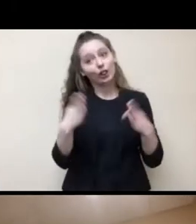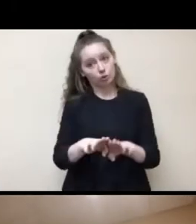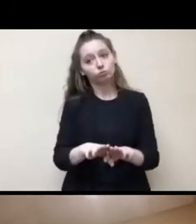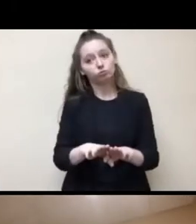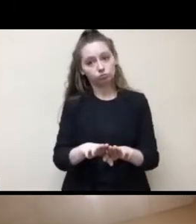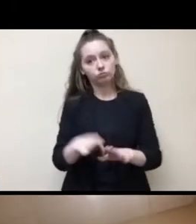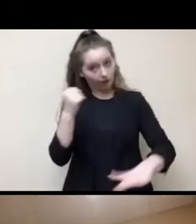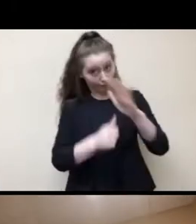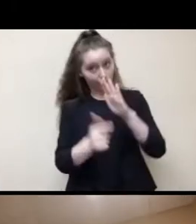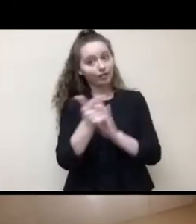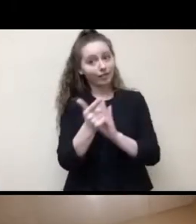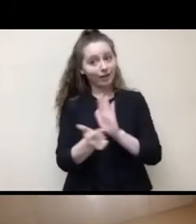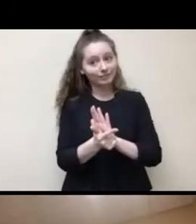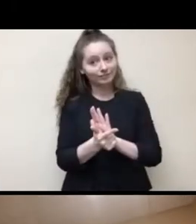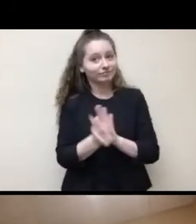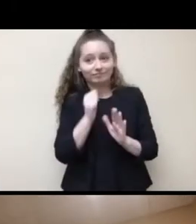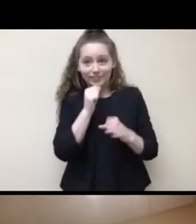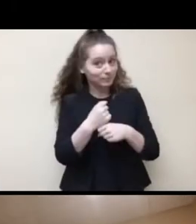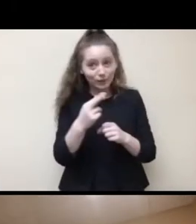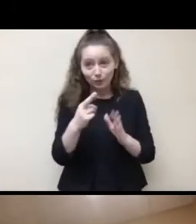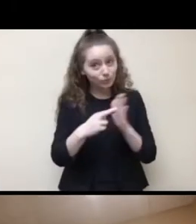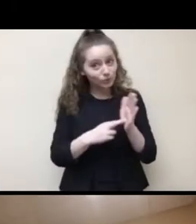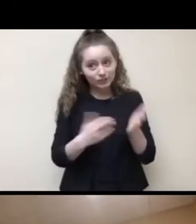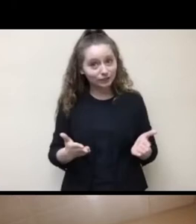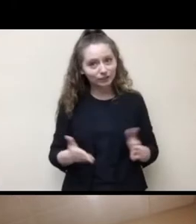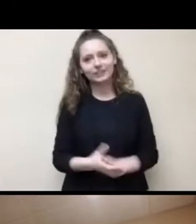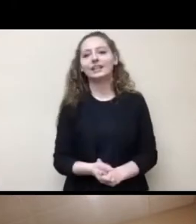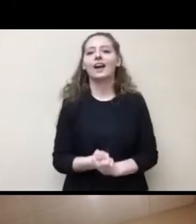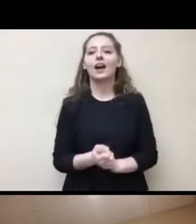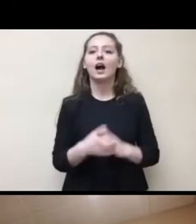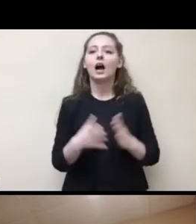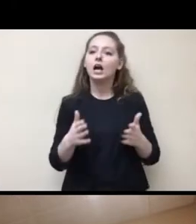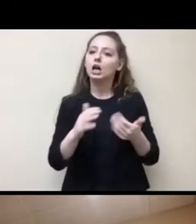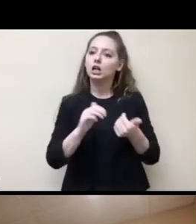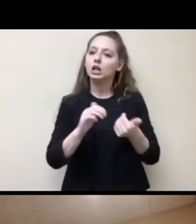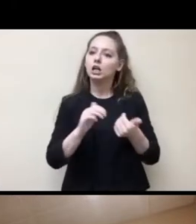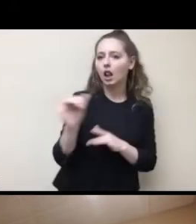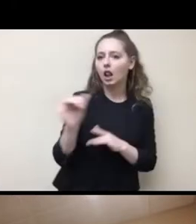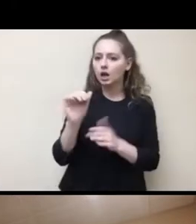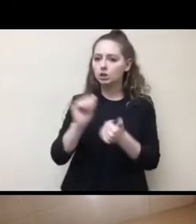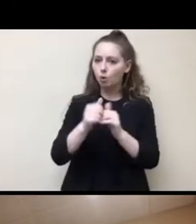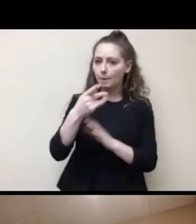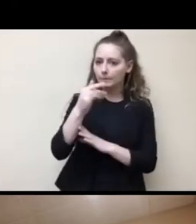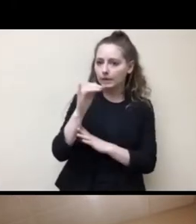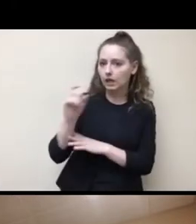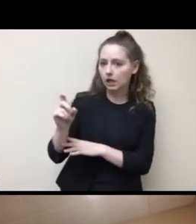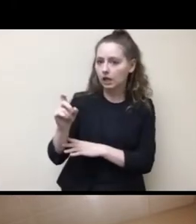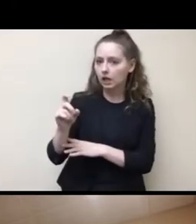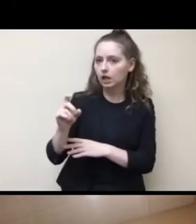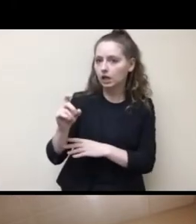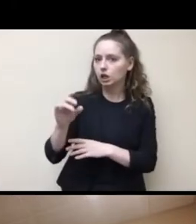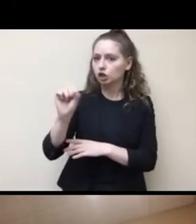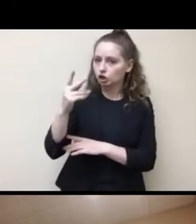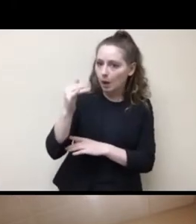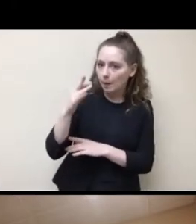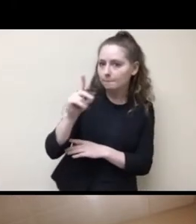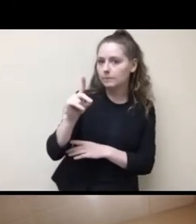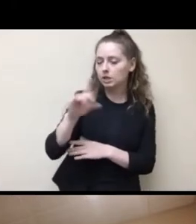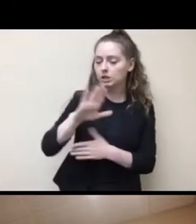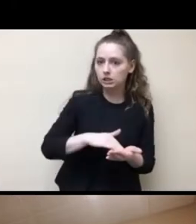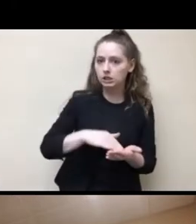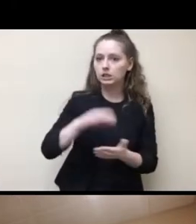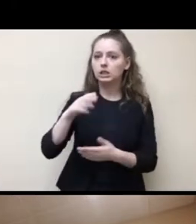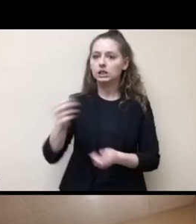law. Like, we're not making the rules here. Sports venues like the Sportsplex, the Shepherd Center, casinos, still